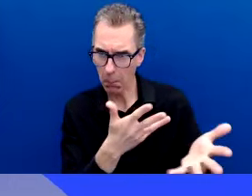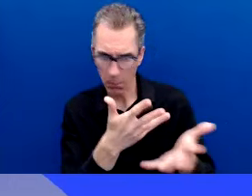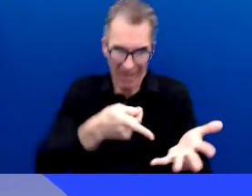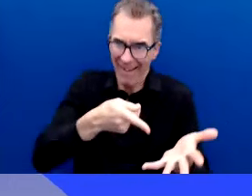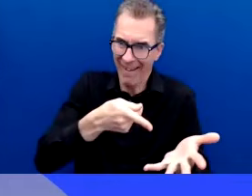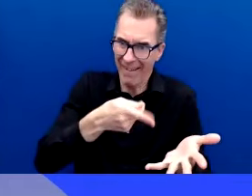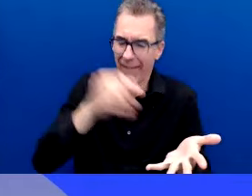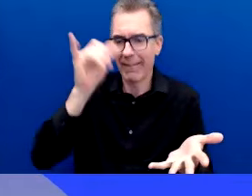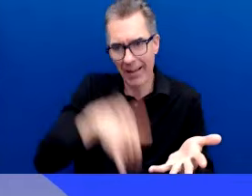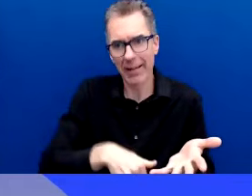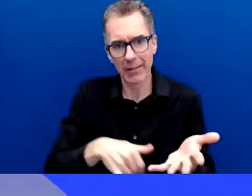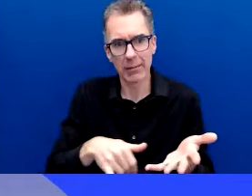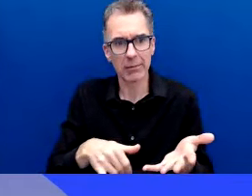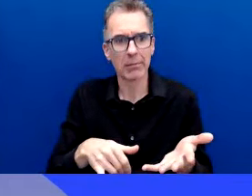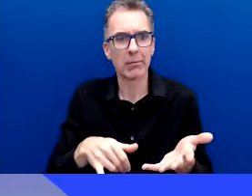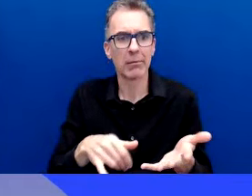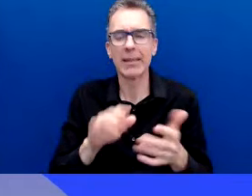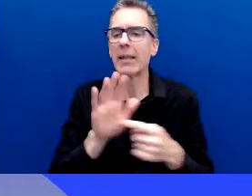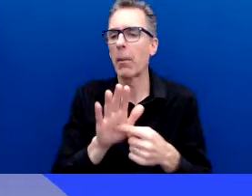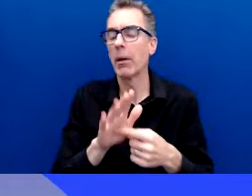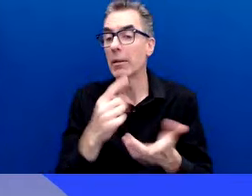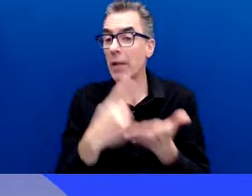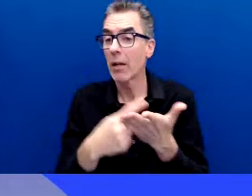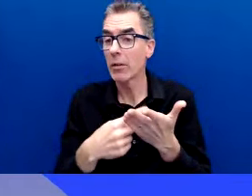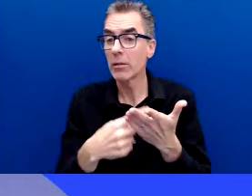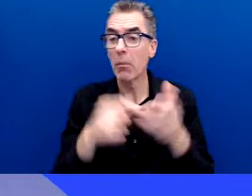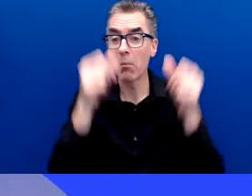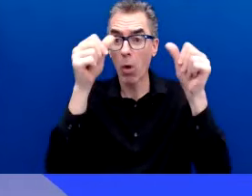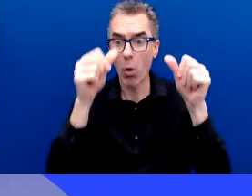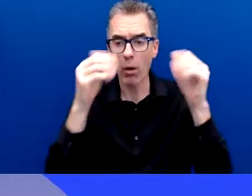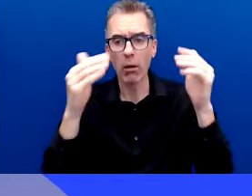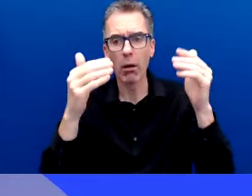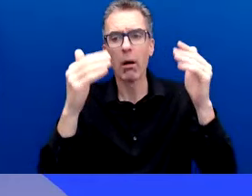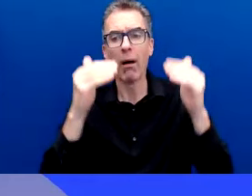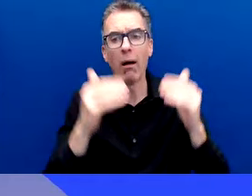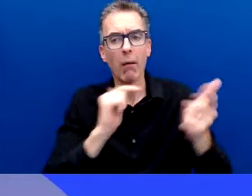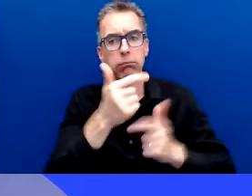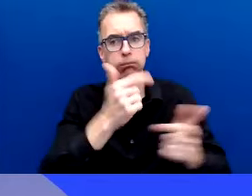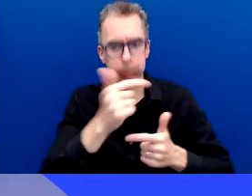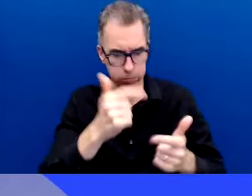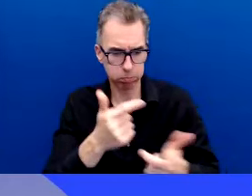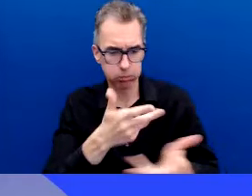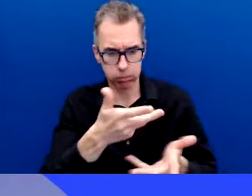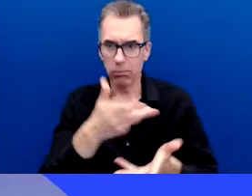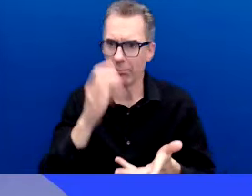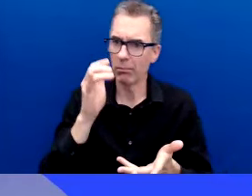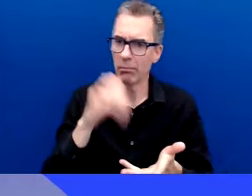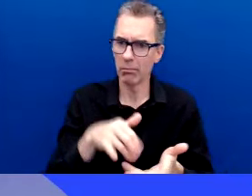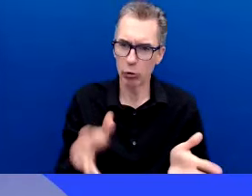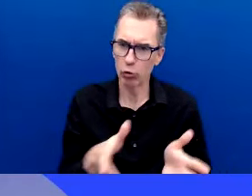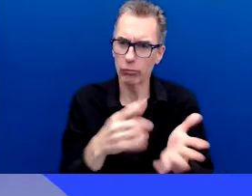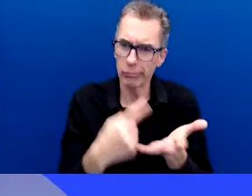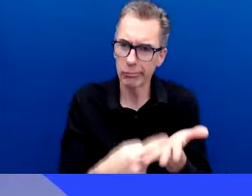on the discussion posts, creating more interaction, more engagement, more questions,